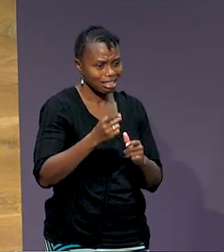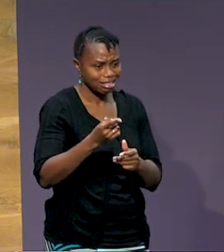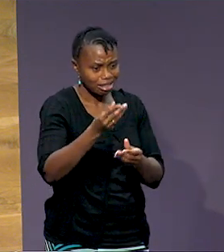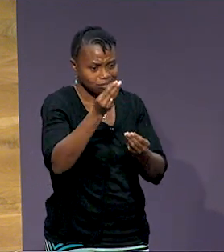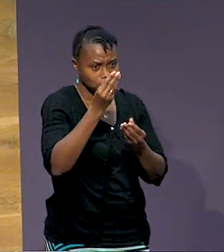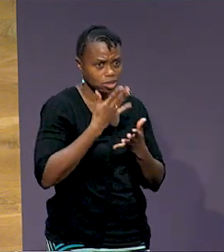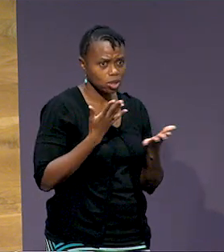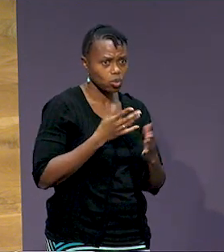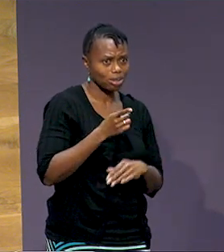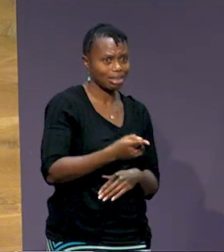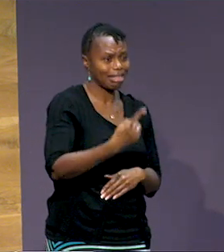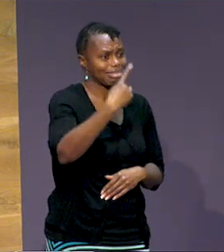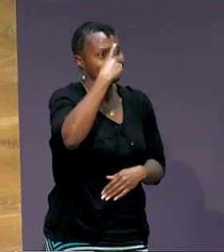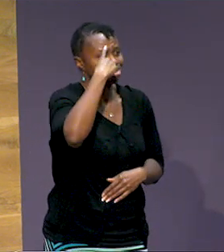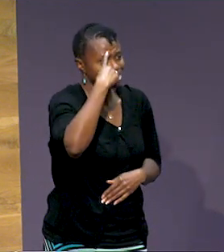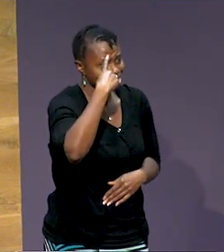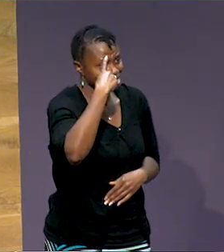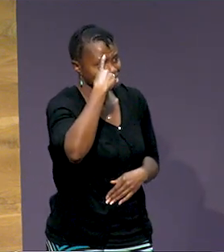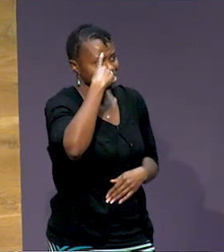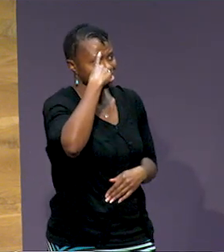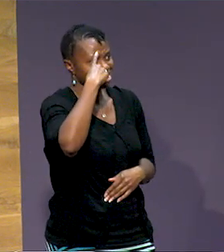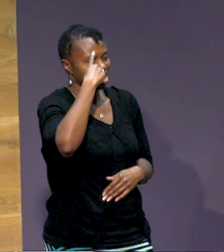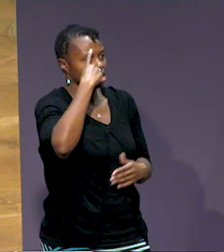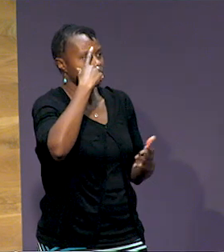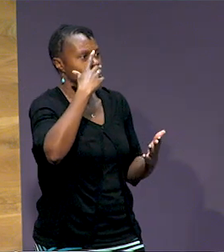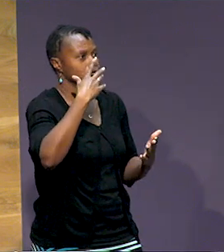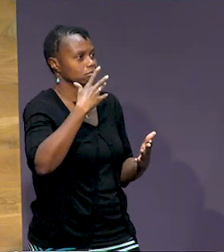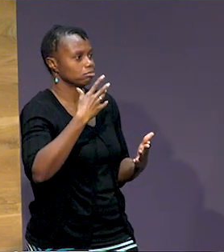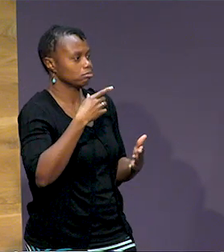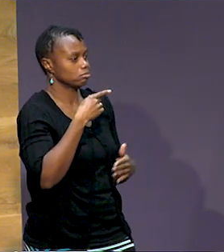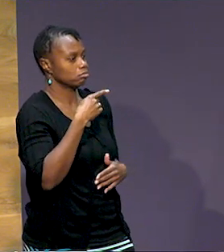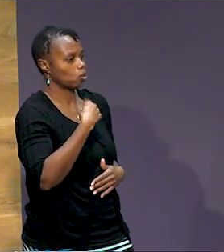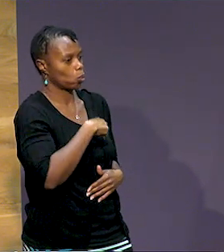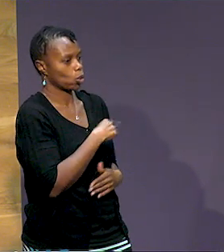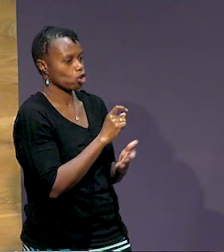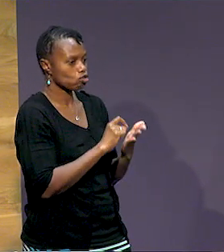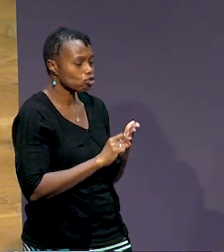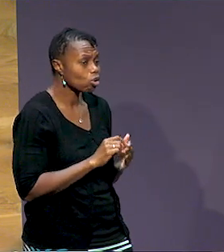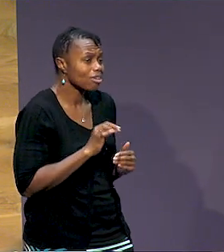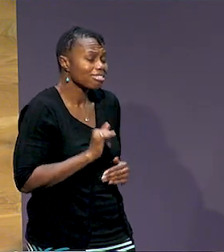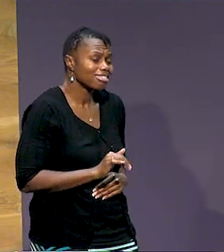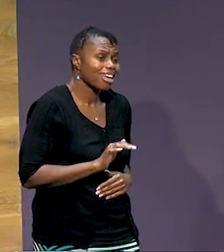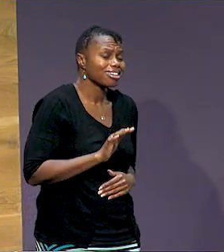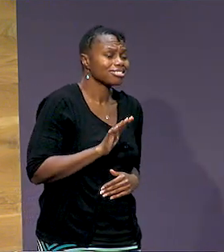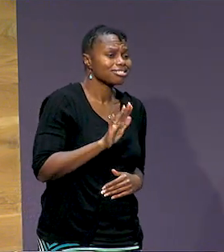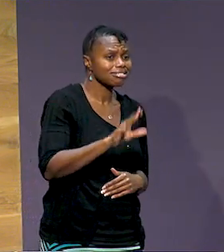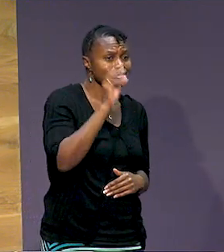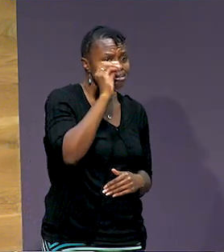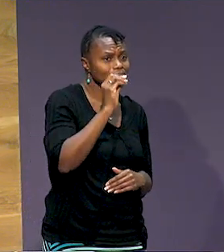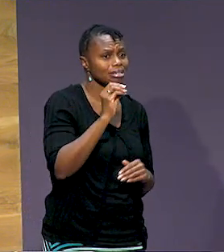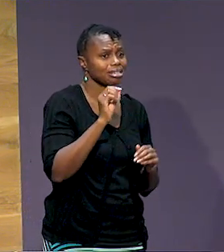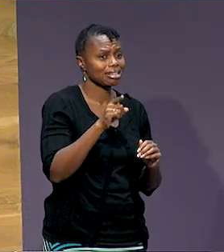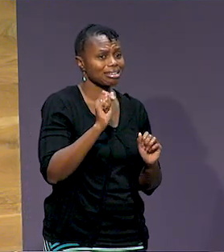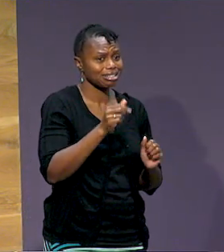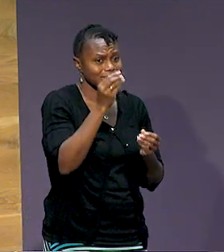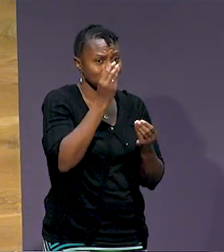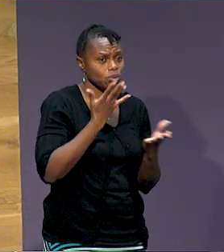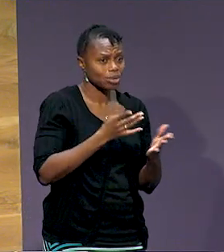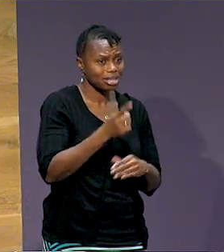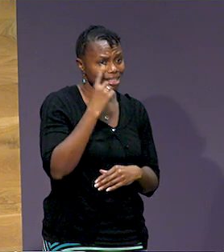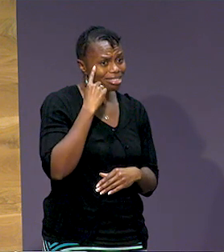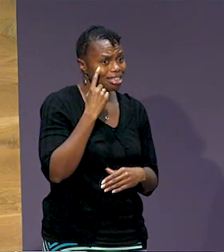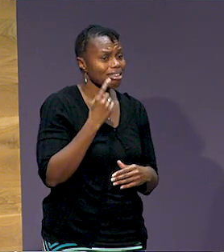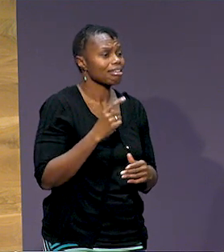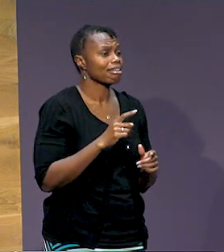what you wrote about those things, and that's okay. They get to have a space to tell you what they think about them, and also I